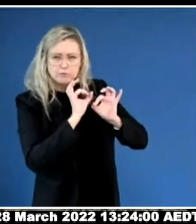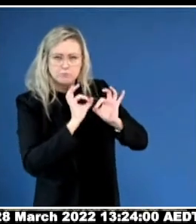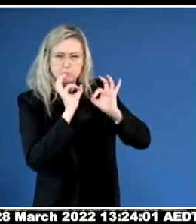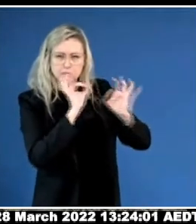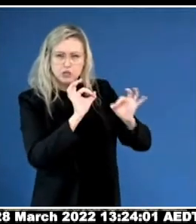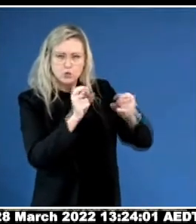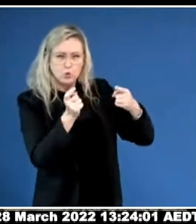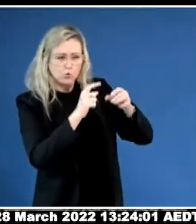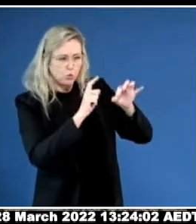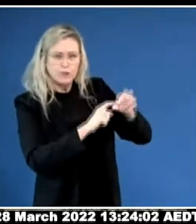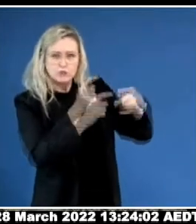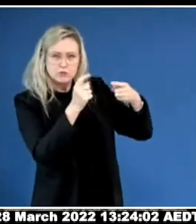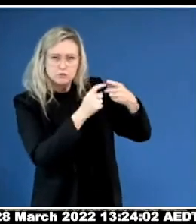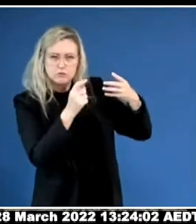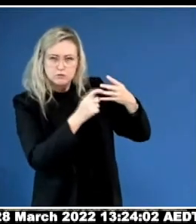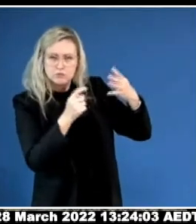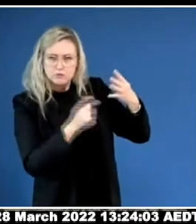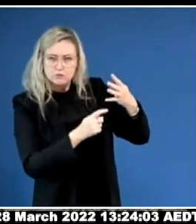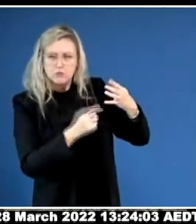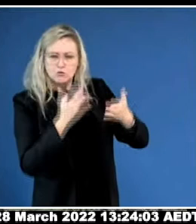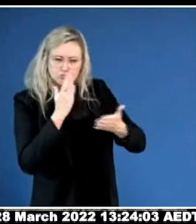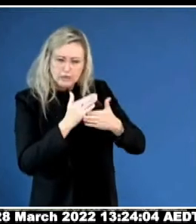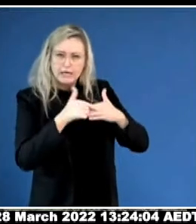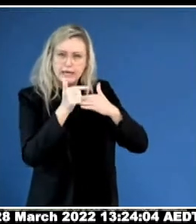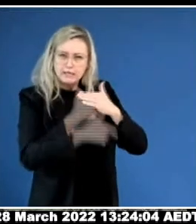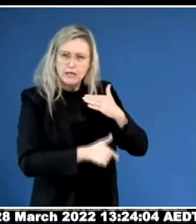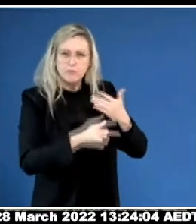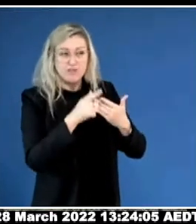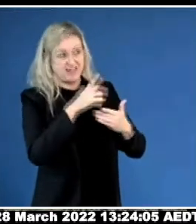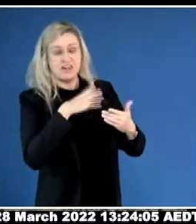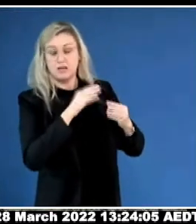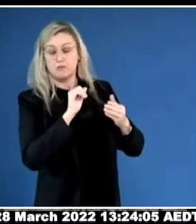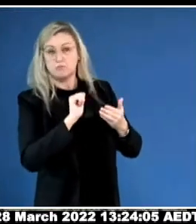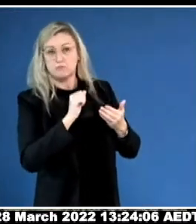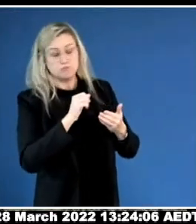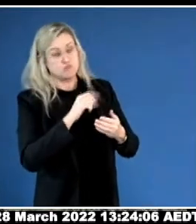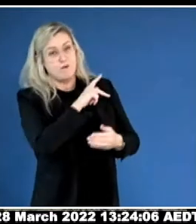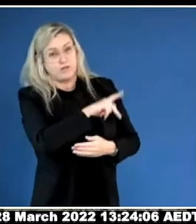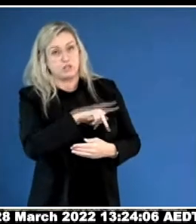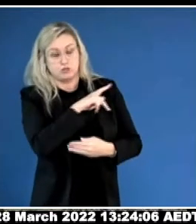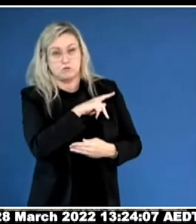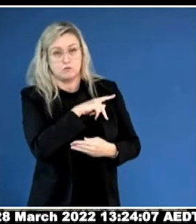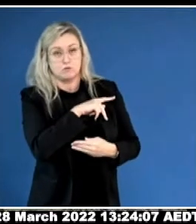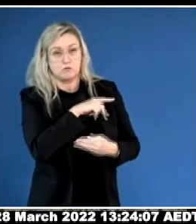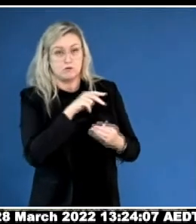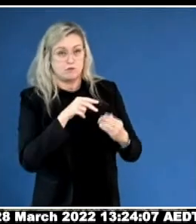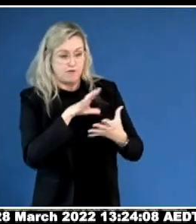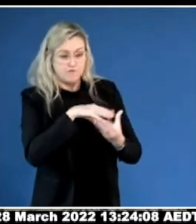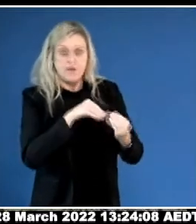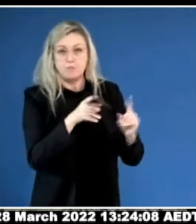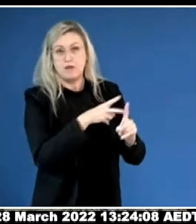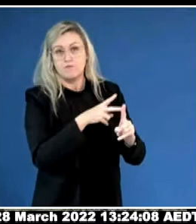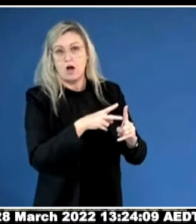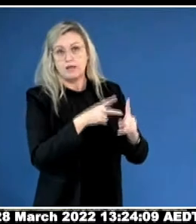indicators. So proper, you know, family violence training with this staff versus just some education on what violence is,